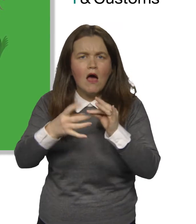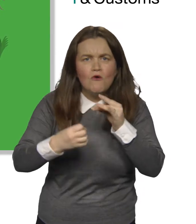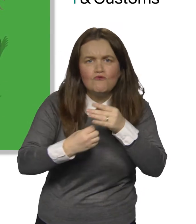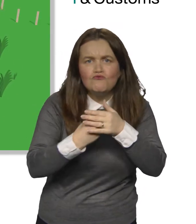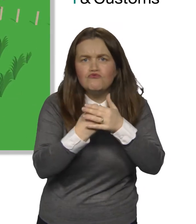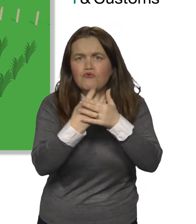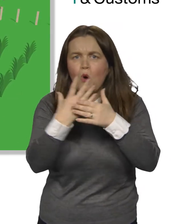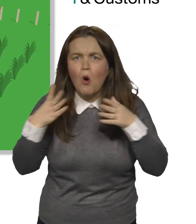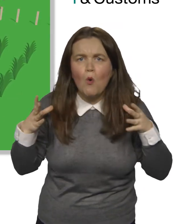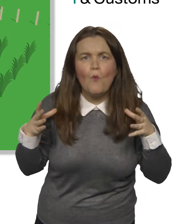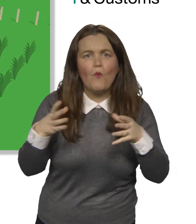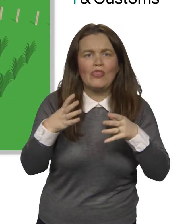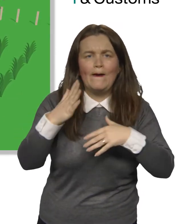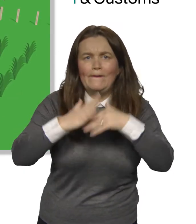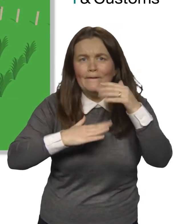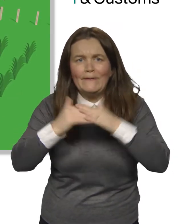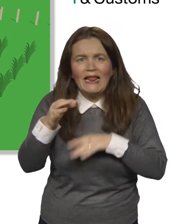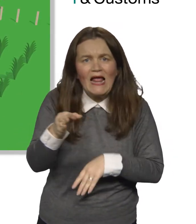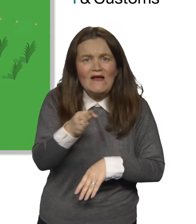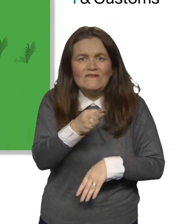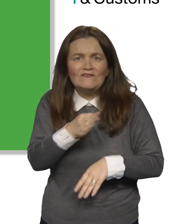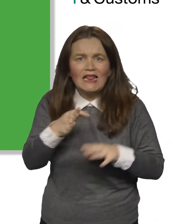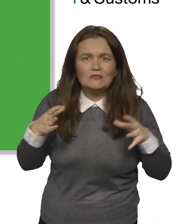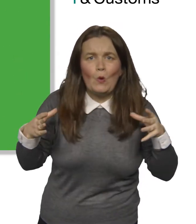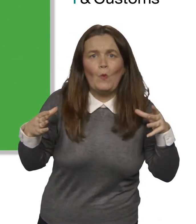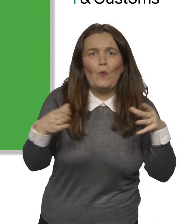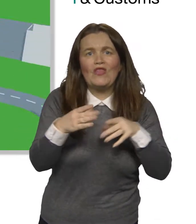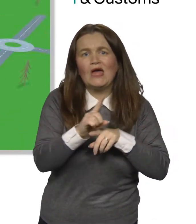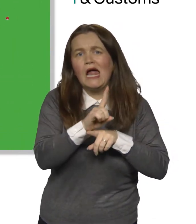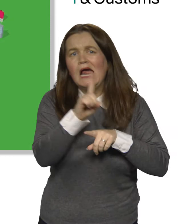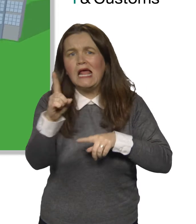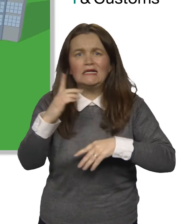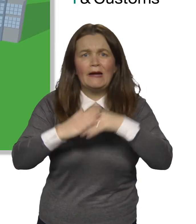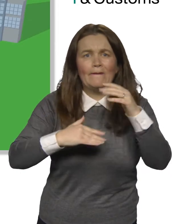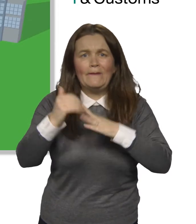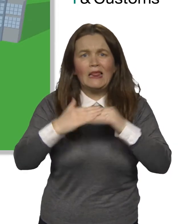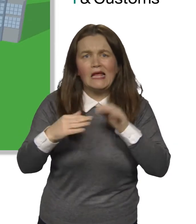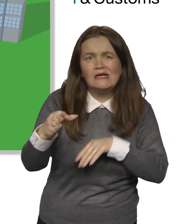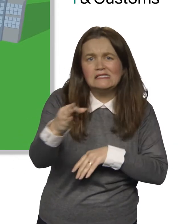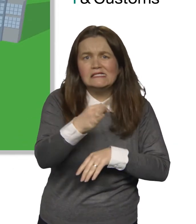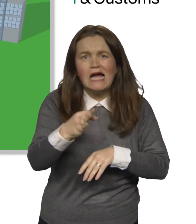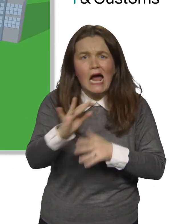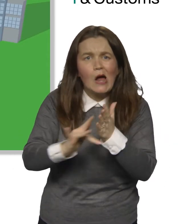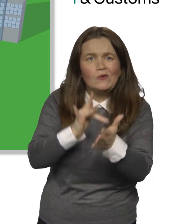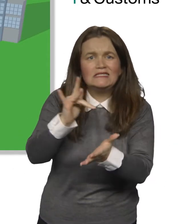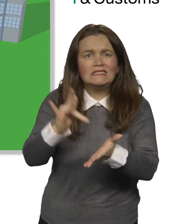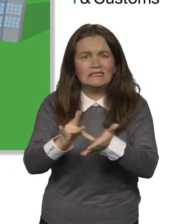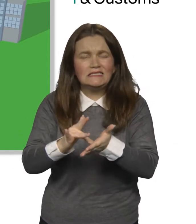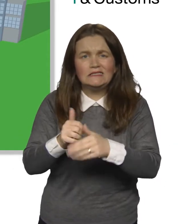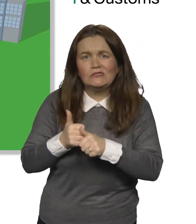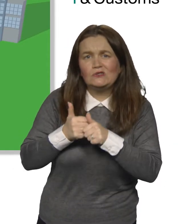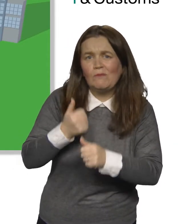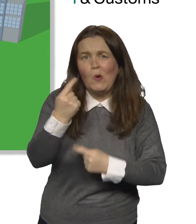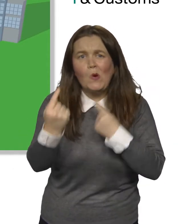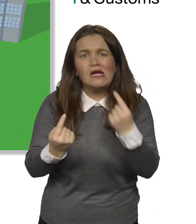together, built villages together. Then, later still, they built towns and cities, supporting each